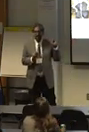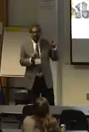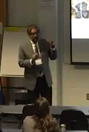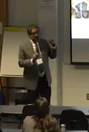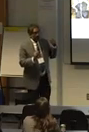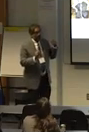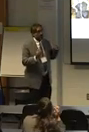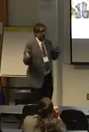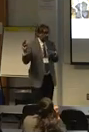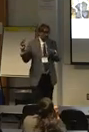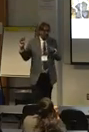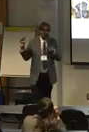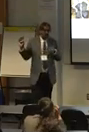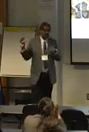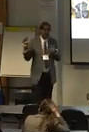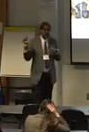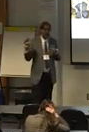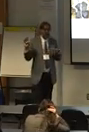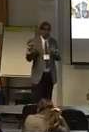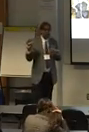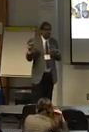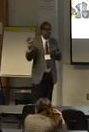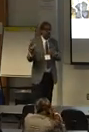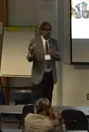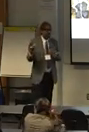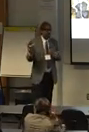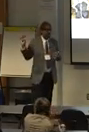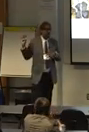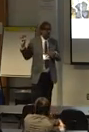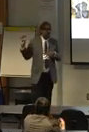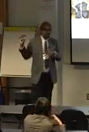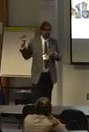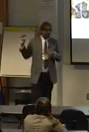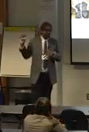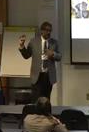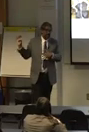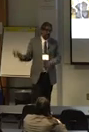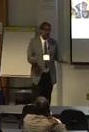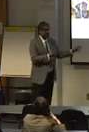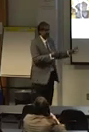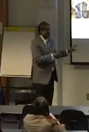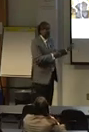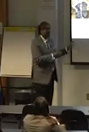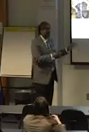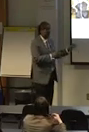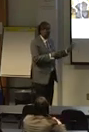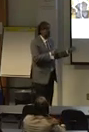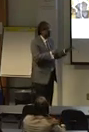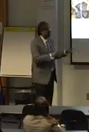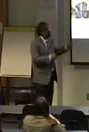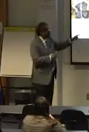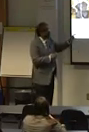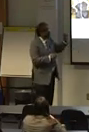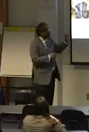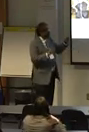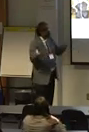some of the other talks, she all of a sudden said, oh, I see what they're doing here. I need to tell all of my staff to come for the next